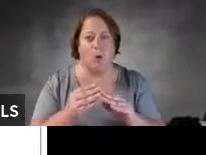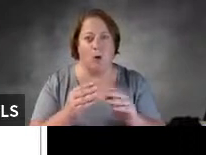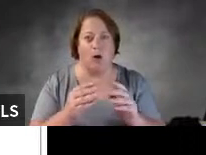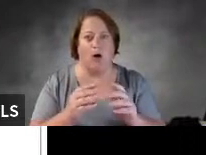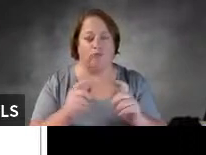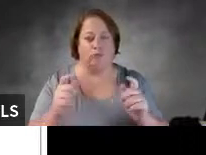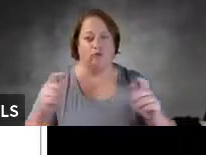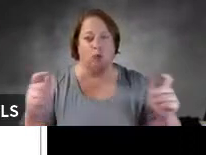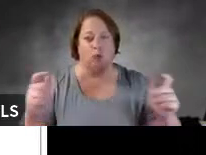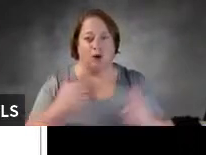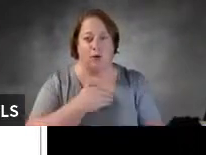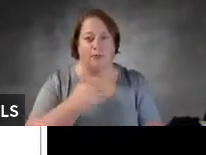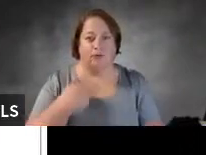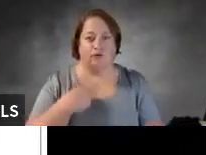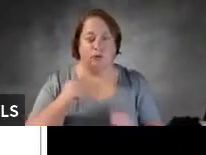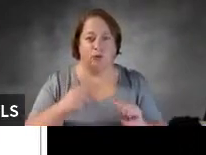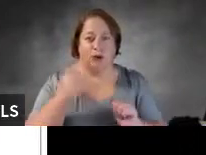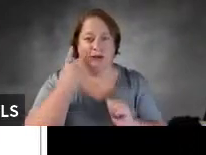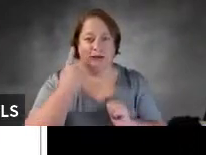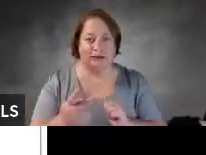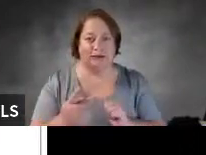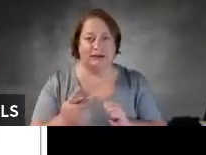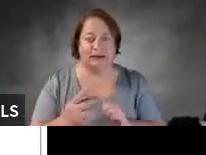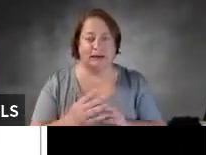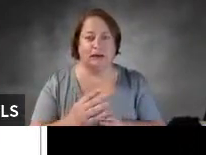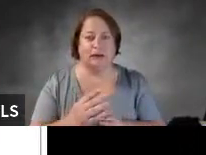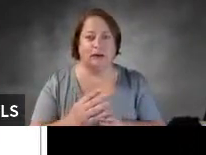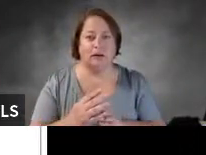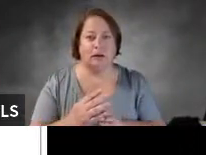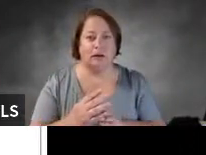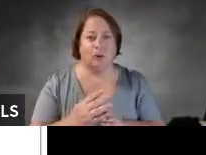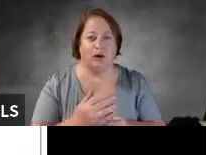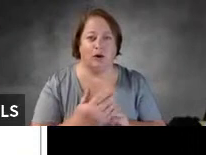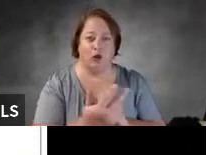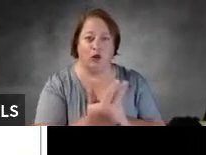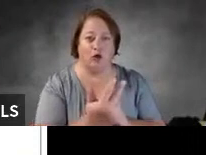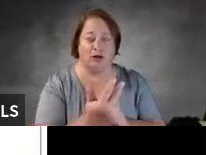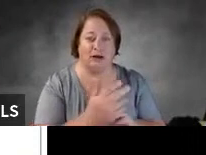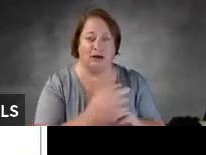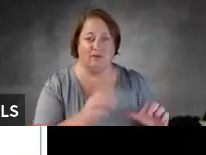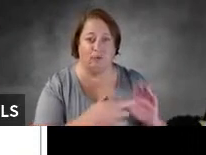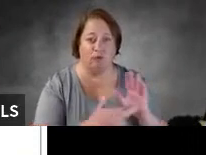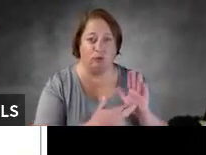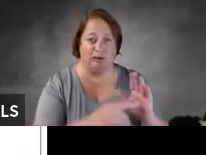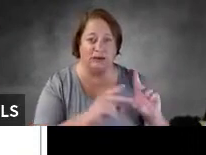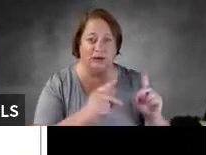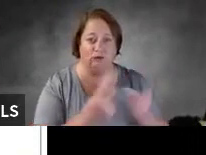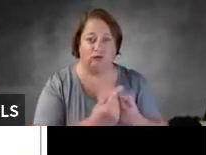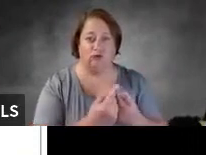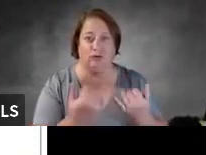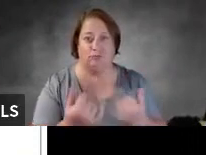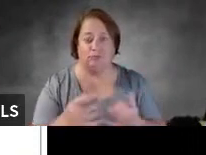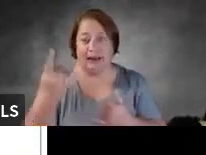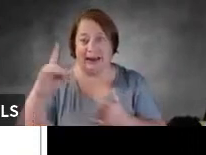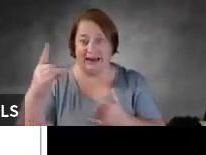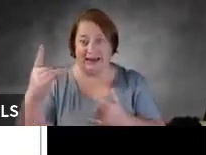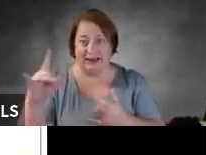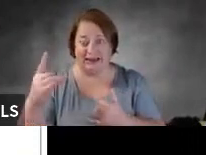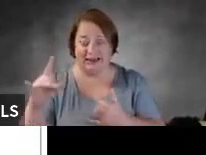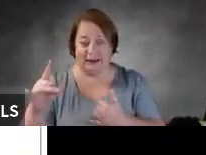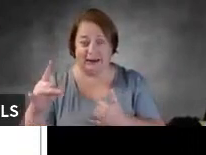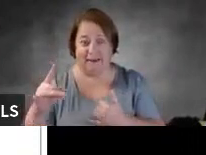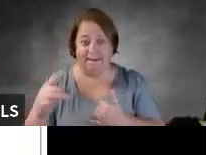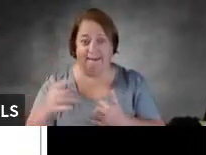membership. So you can see we moved from 13 actively represented districts to 18,